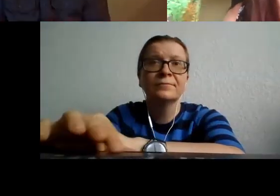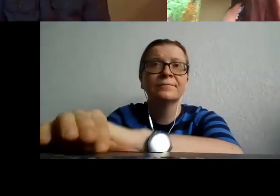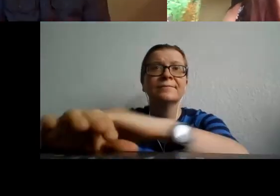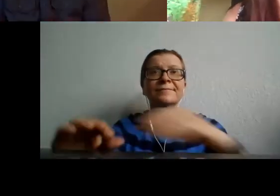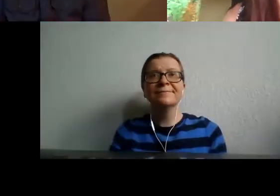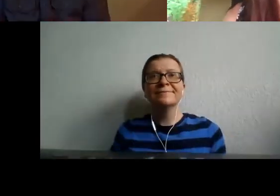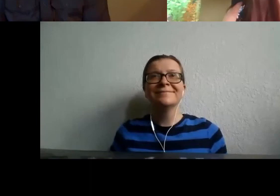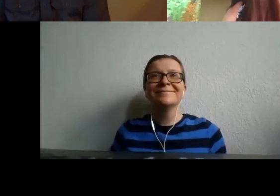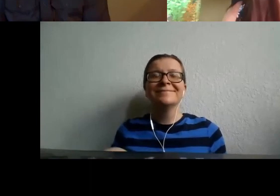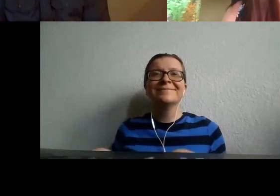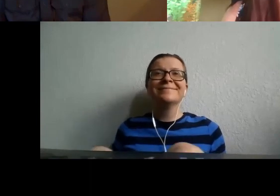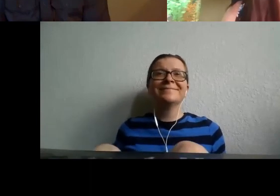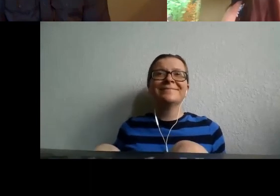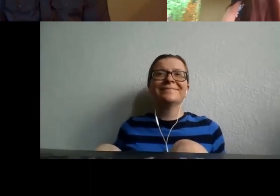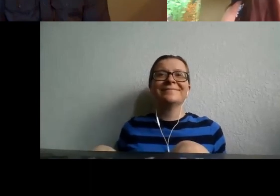Perhaps